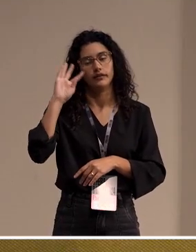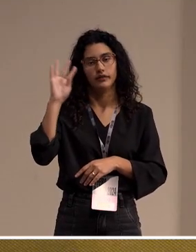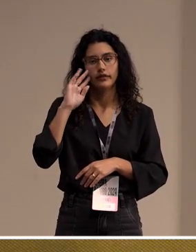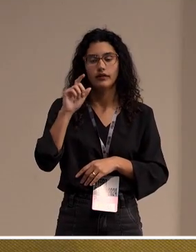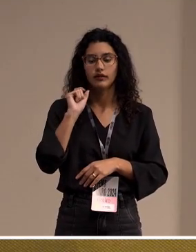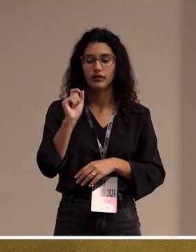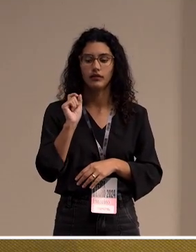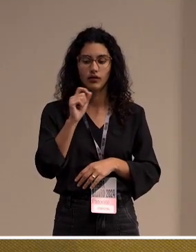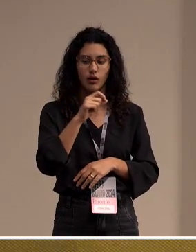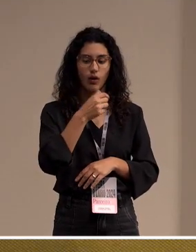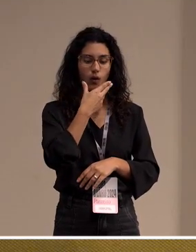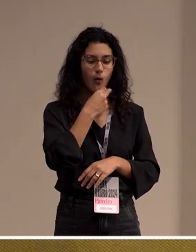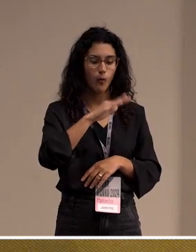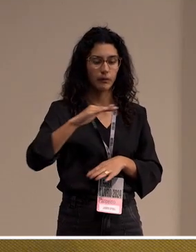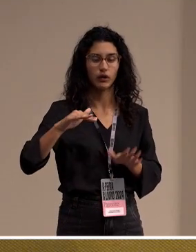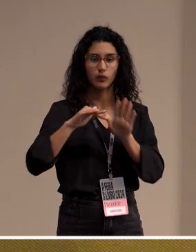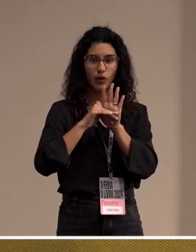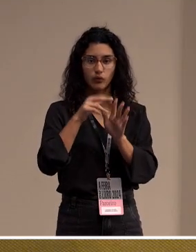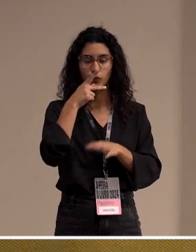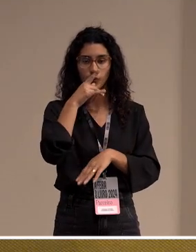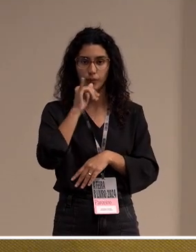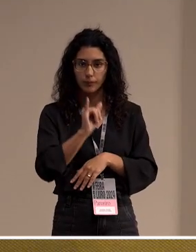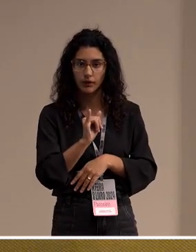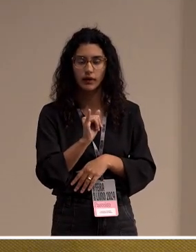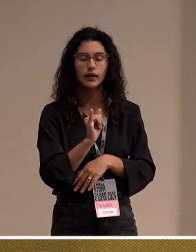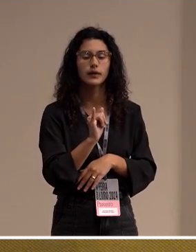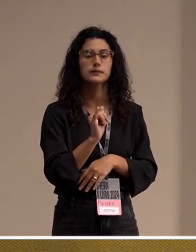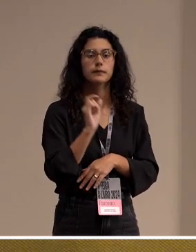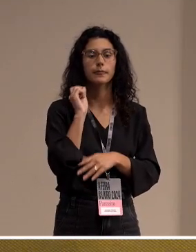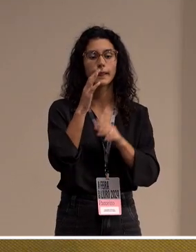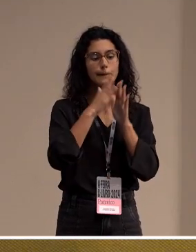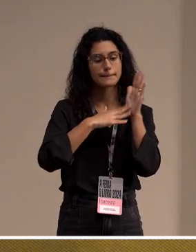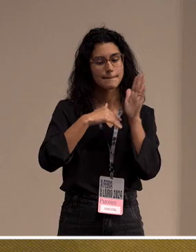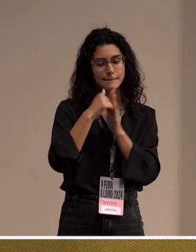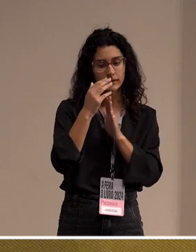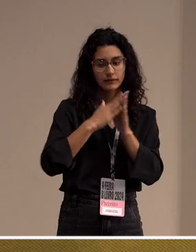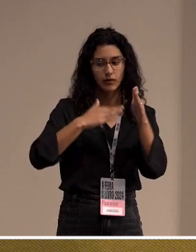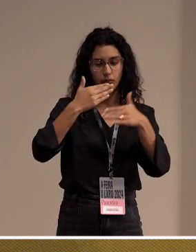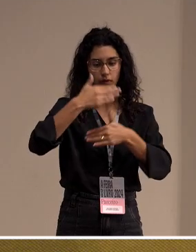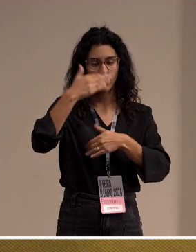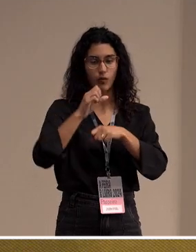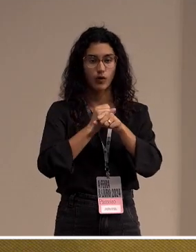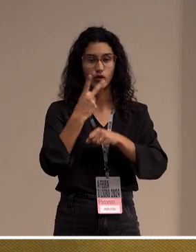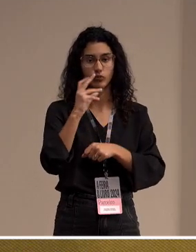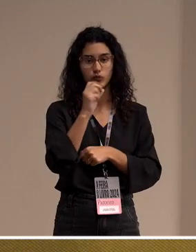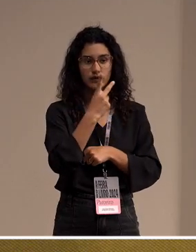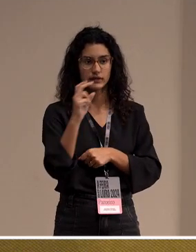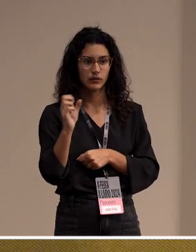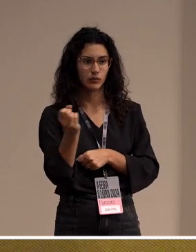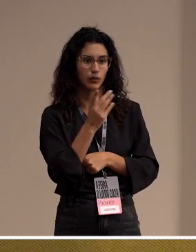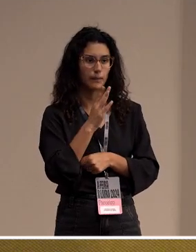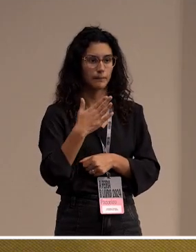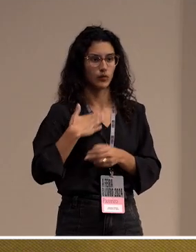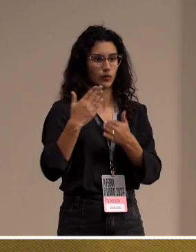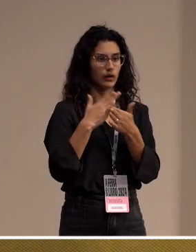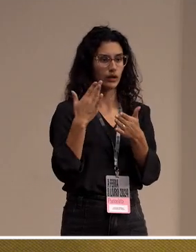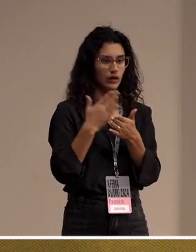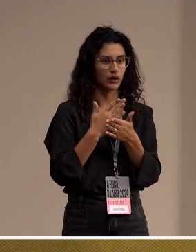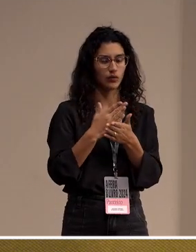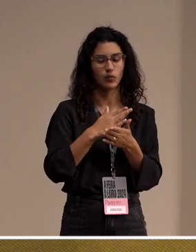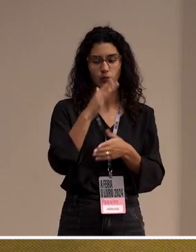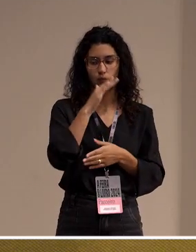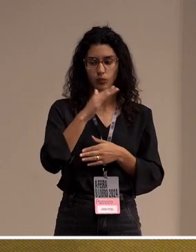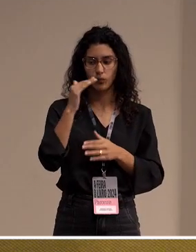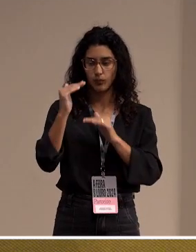That will come out sometime in 2025. My next book for adults is nonfiction, and it's an